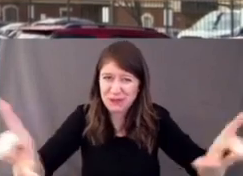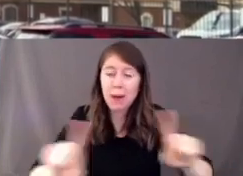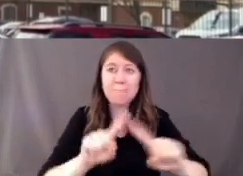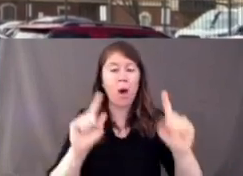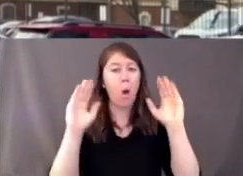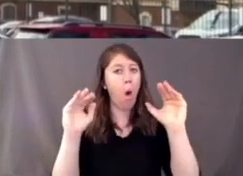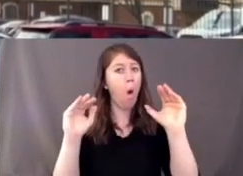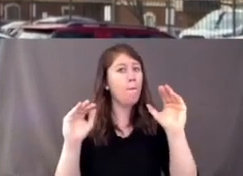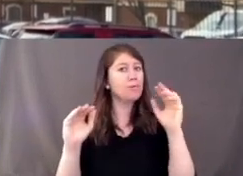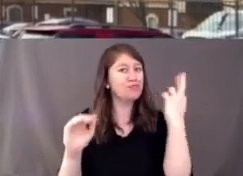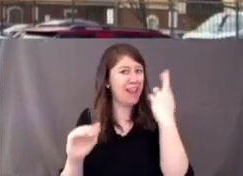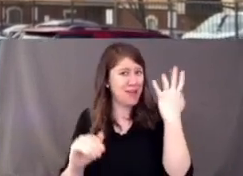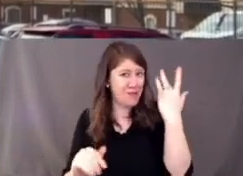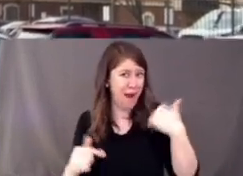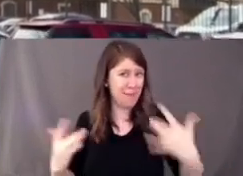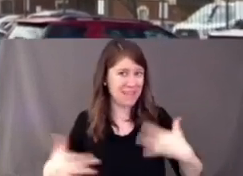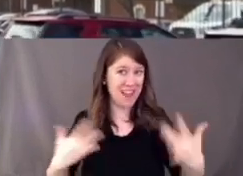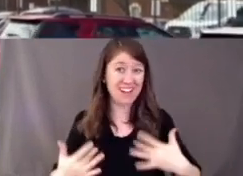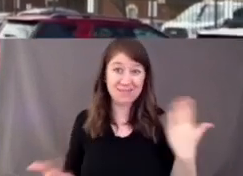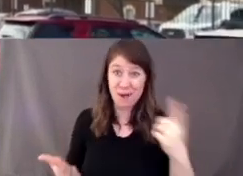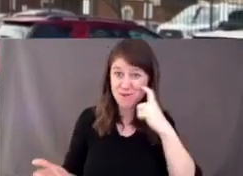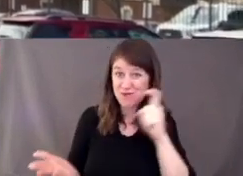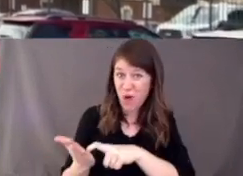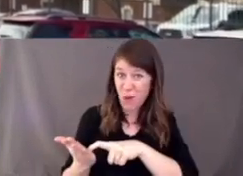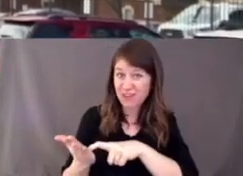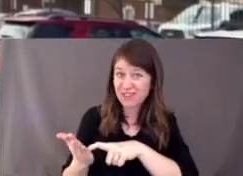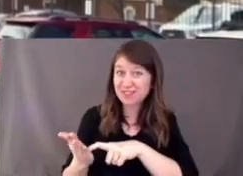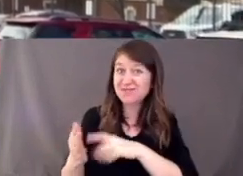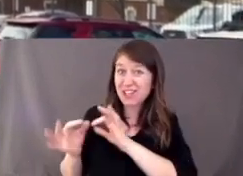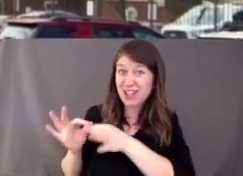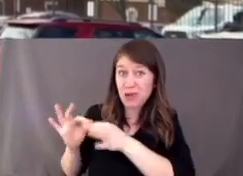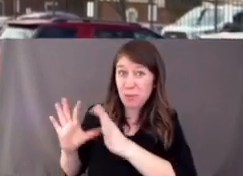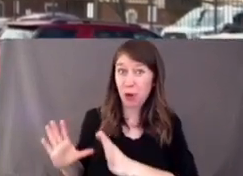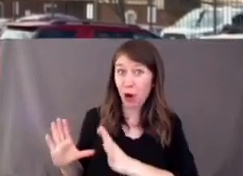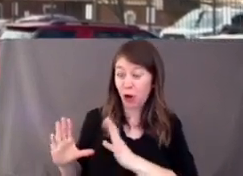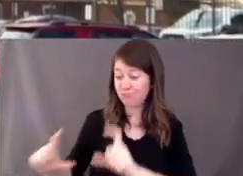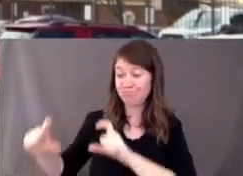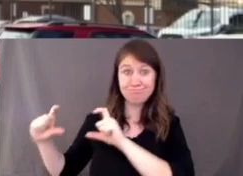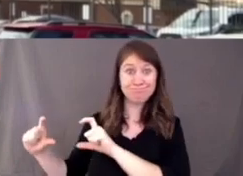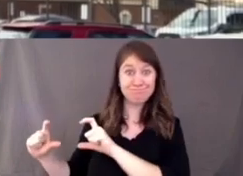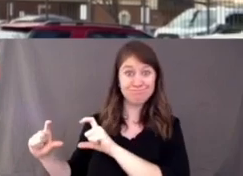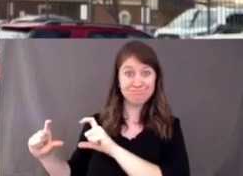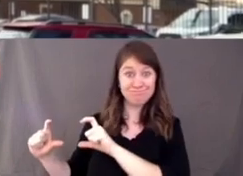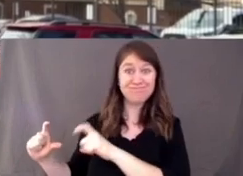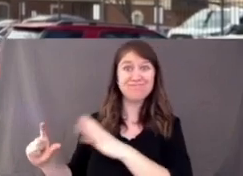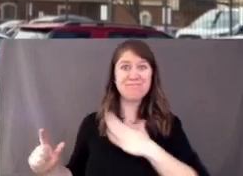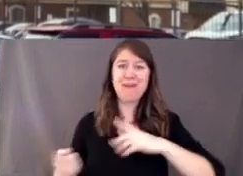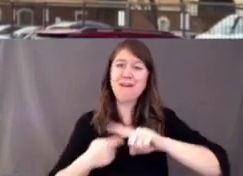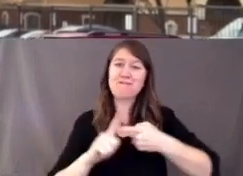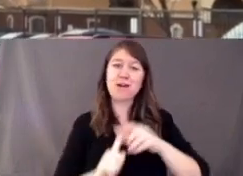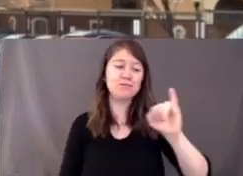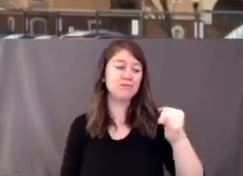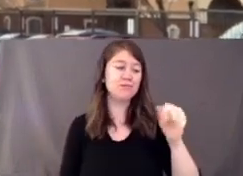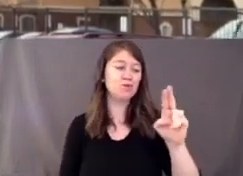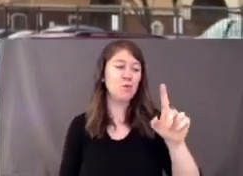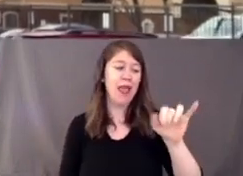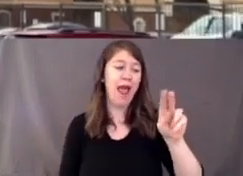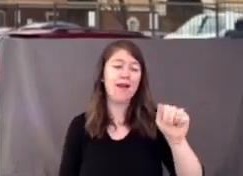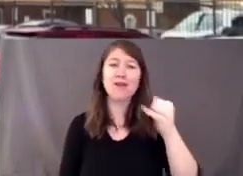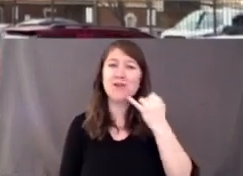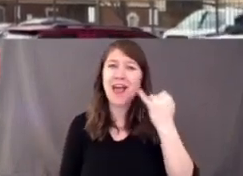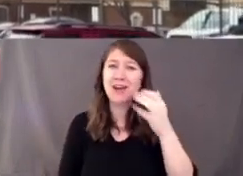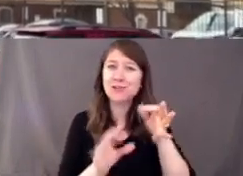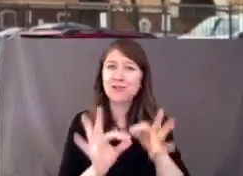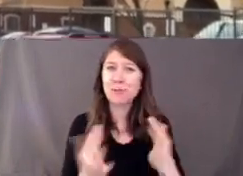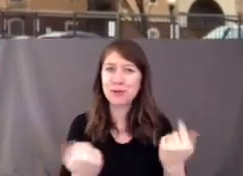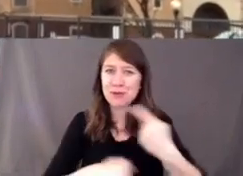to you as to why I'm excited. You may notice the interpreter in the corner of the screen. That is my friend Juliana interpreting for me today,